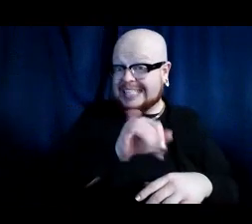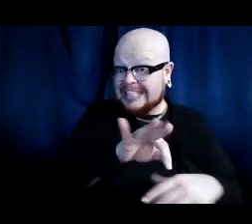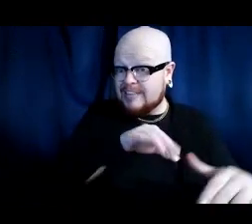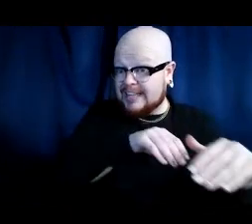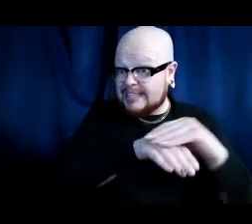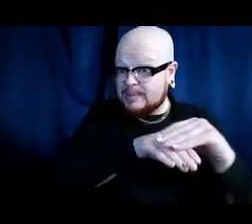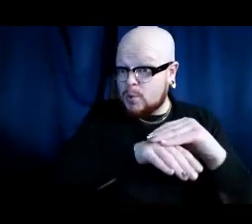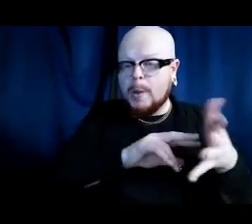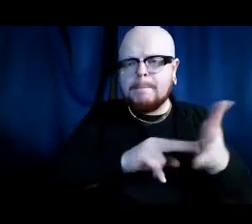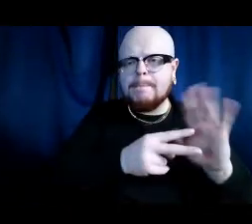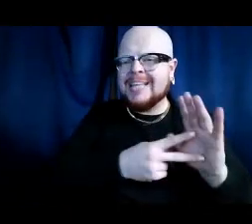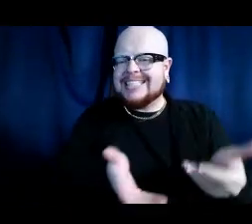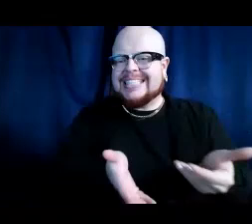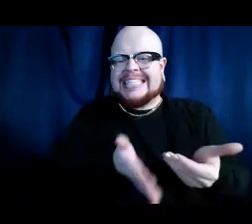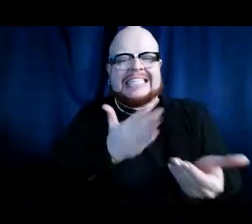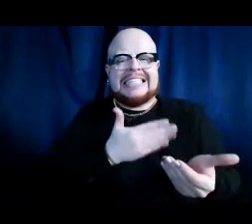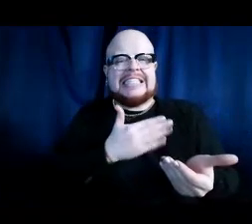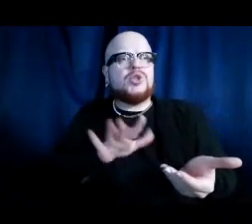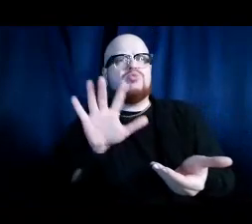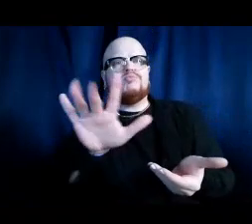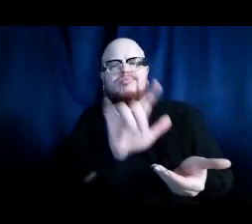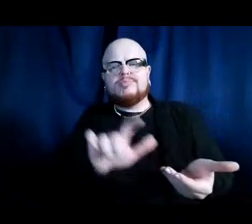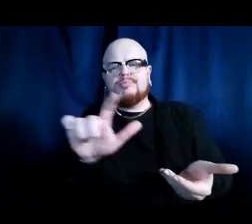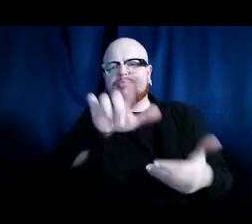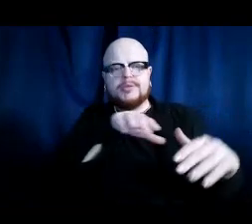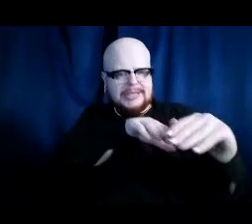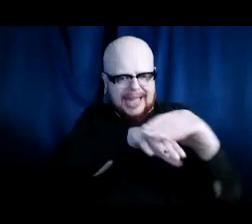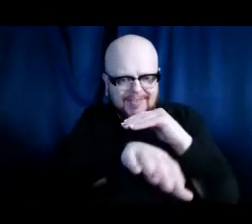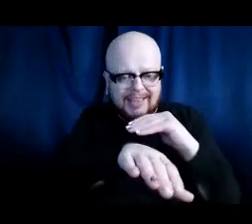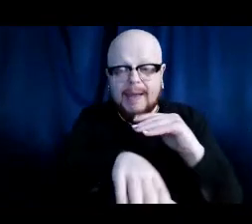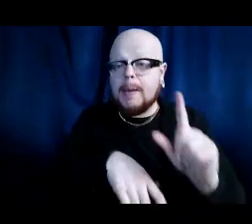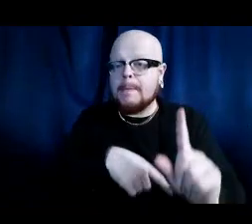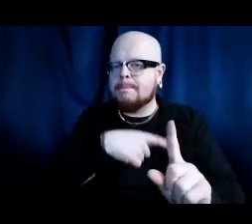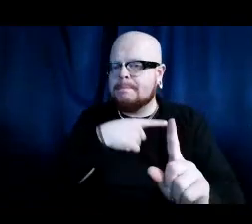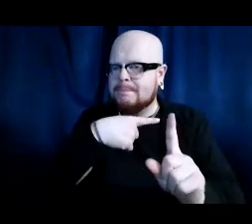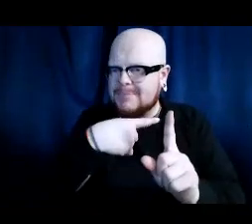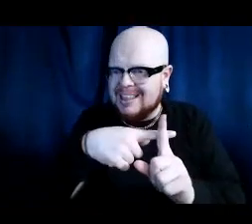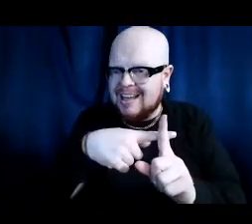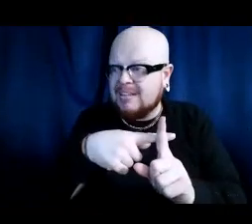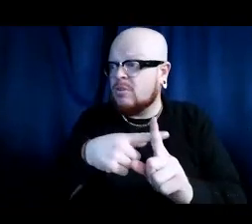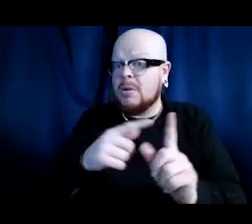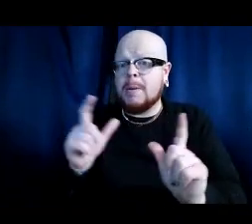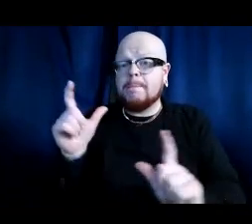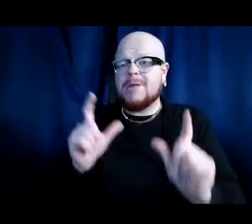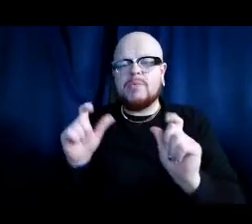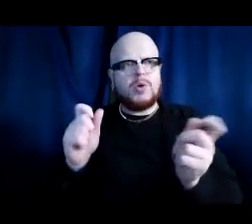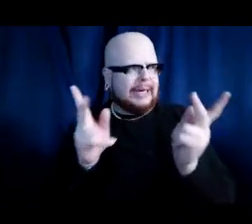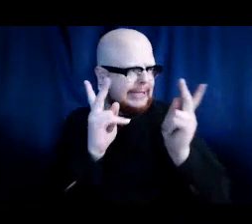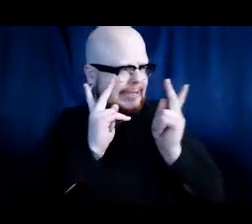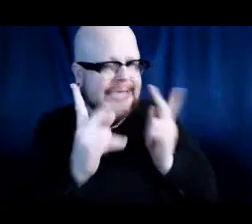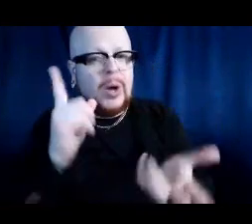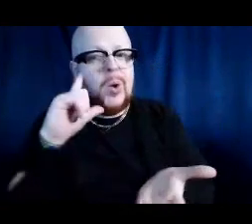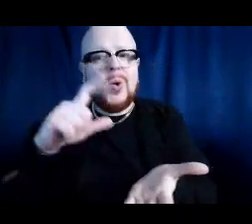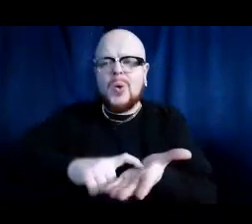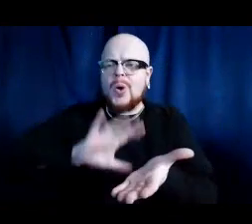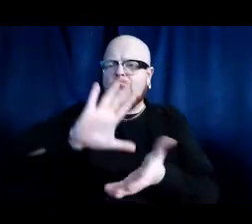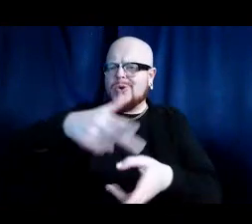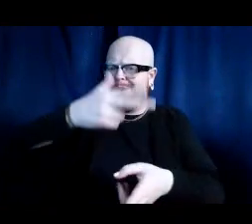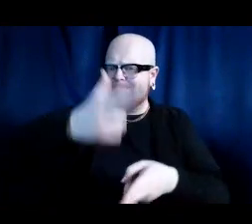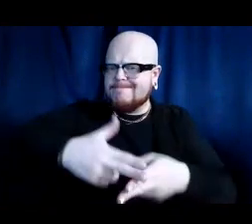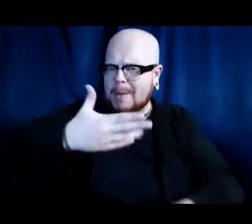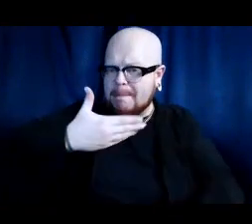website, attract more customers, and lead to greater brand recognition and loyalty. Now, I have a few tips to help you plan